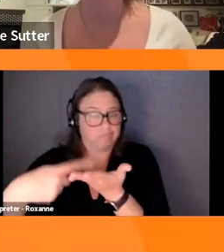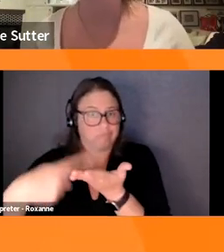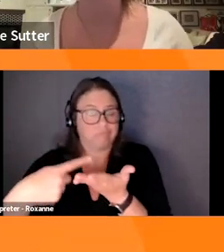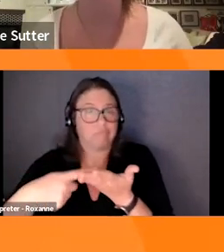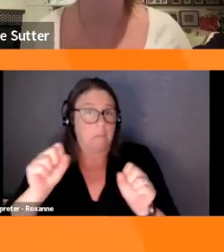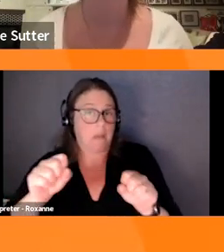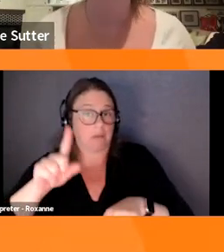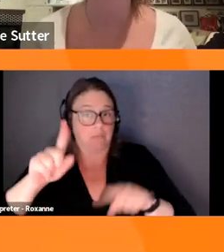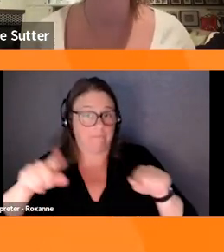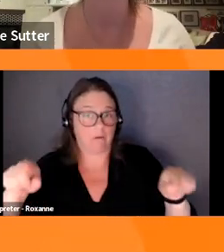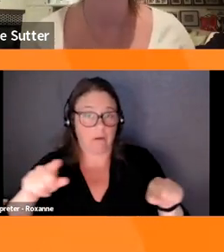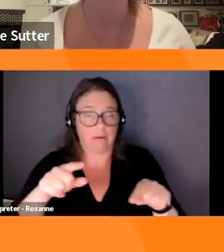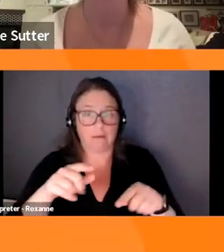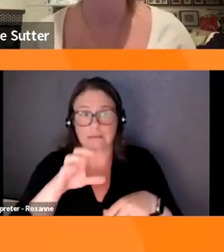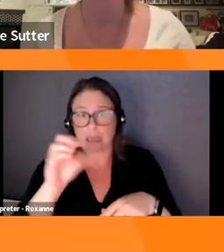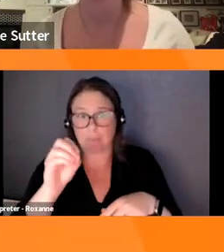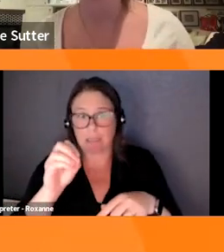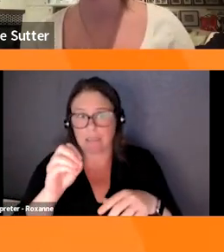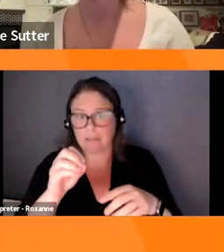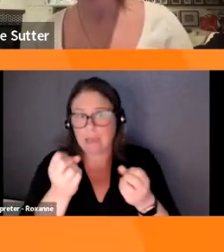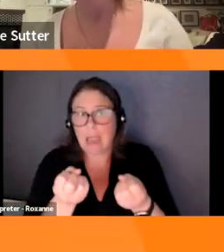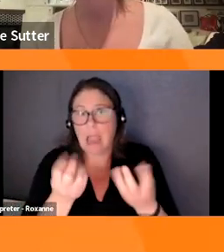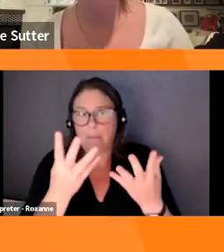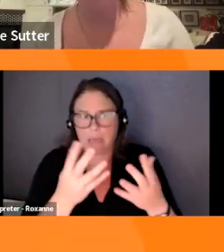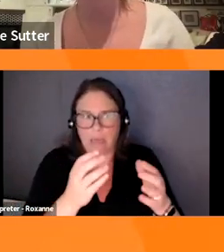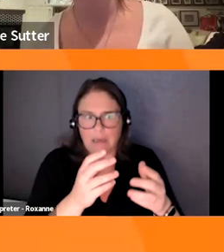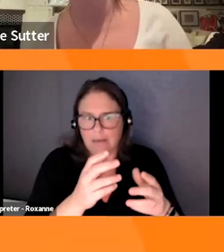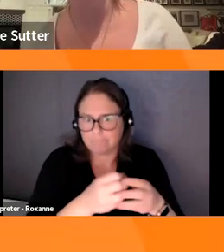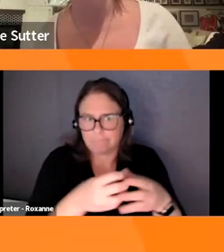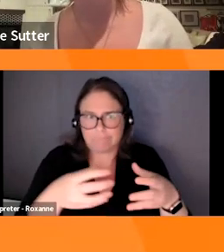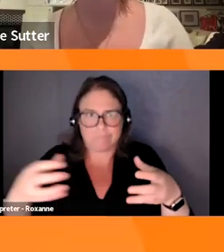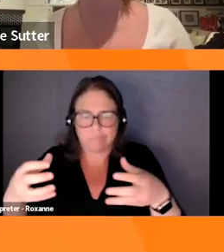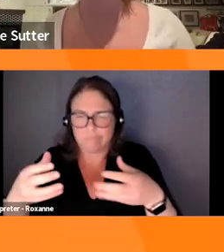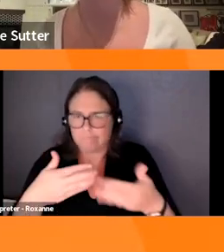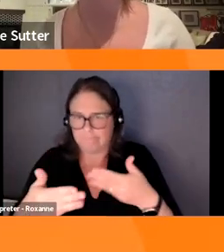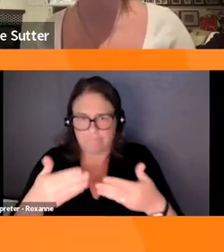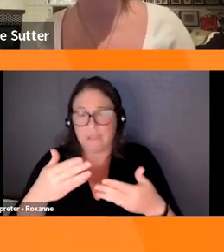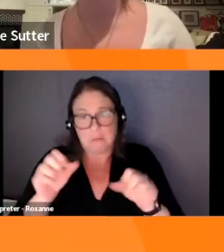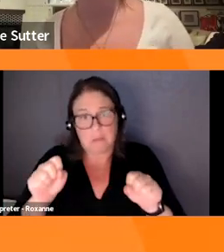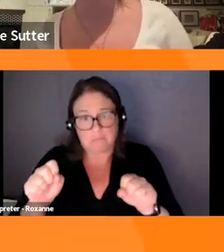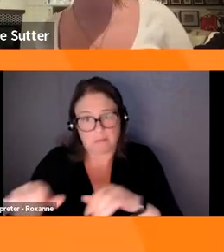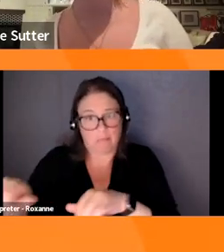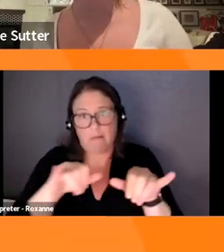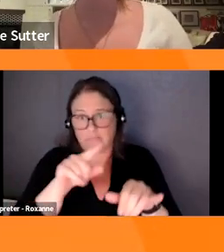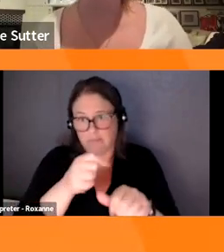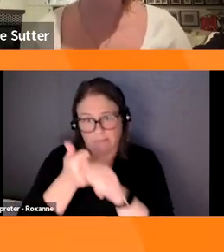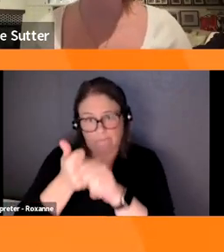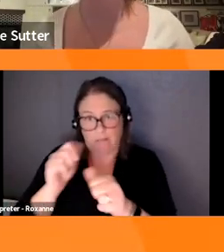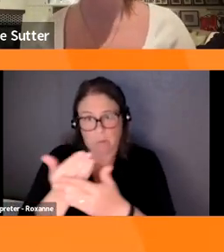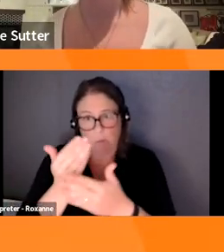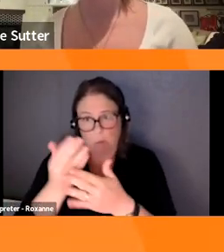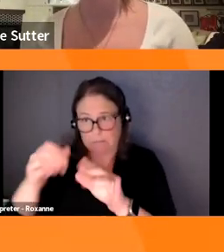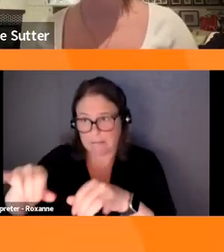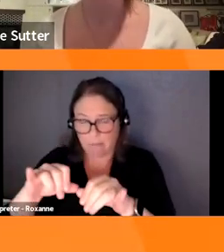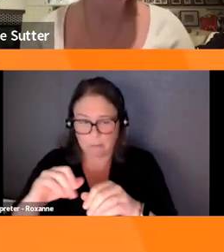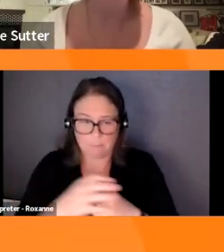of different sizes in different places around the world. The next are general standards and frameworks. So this could